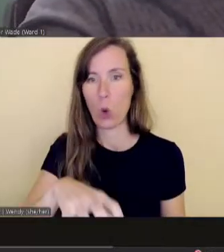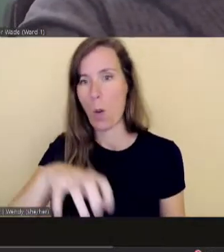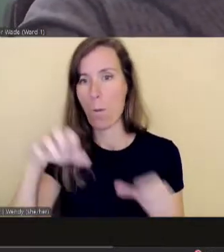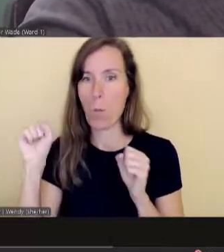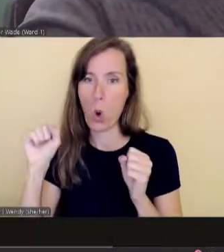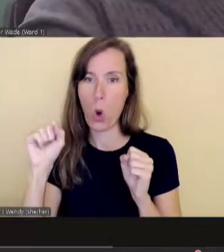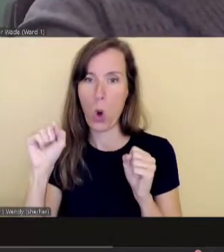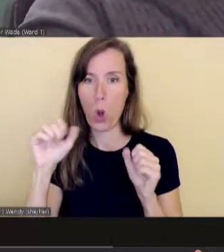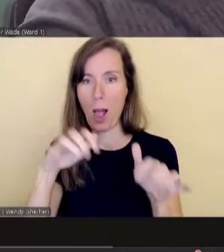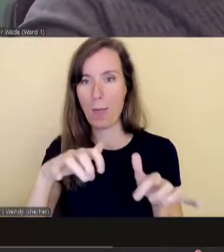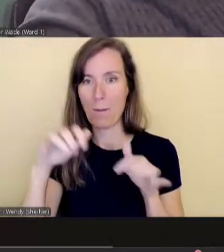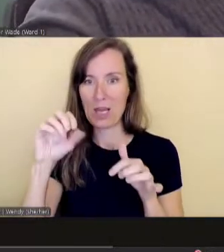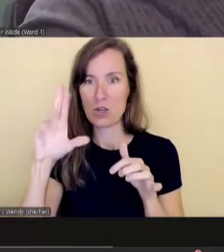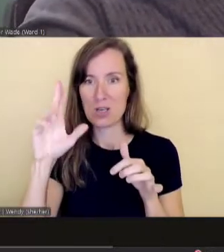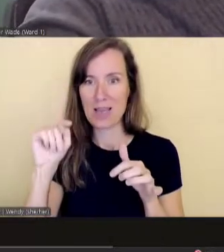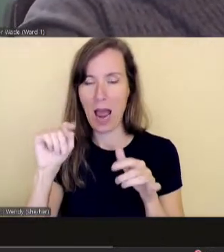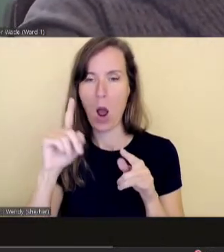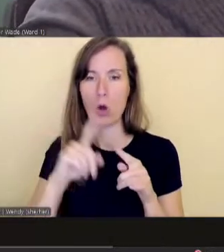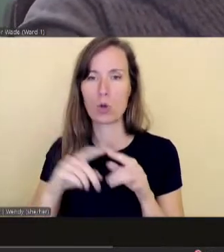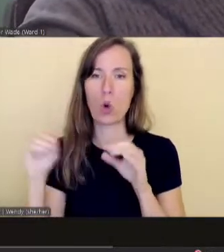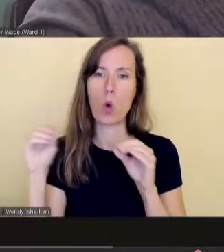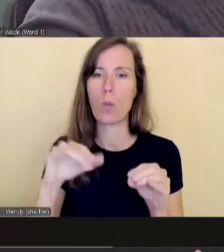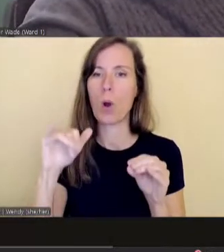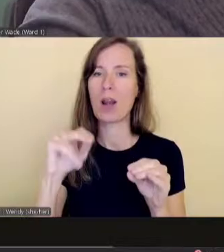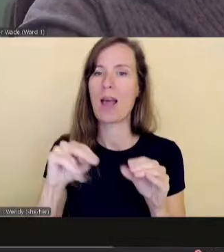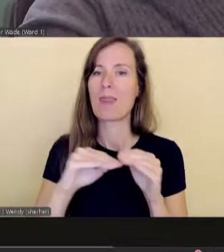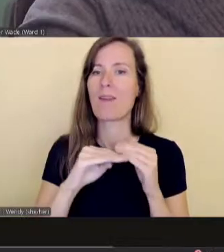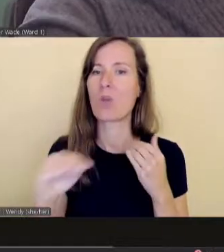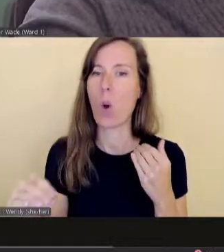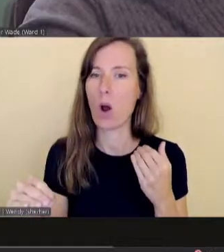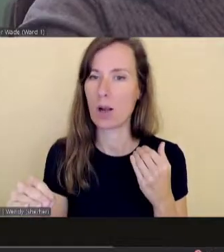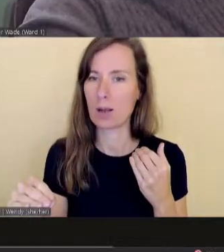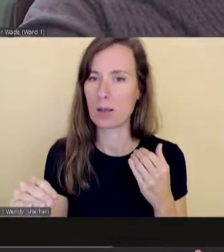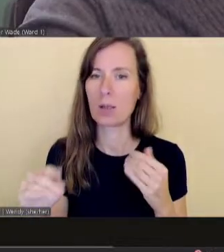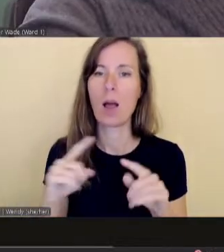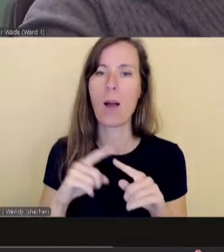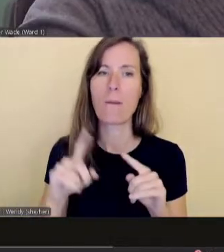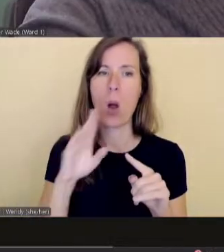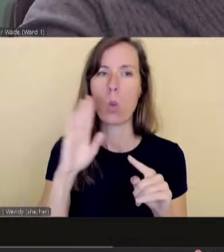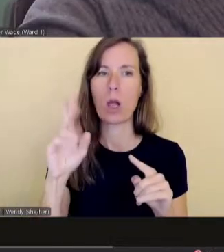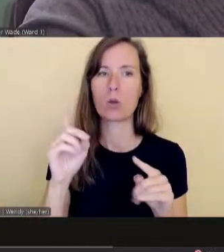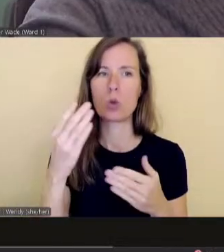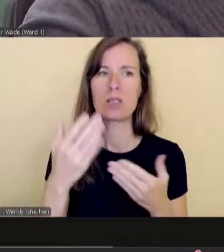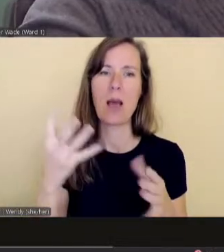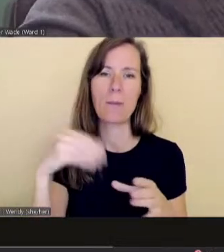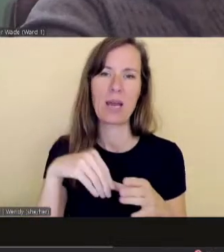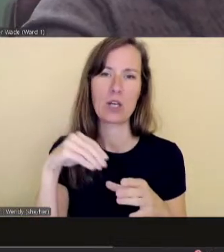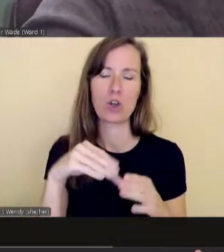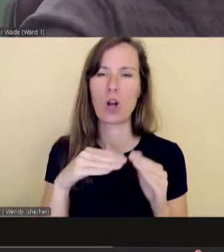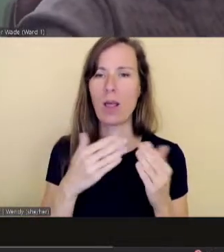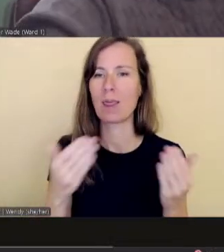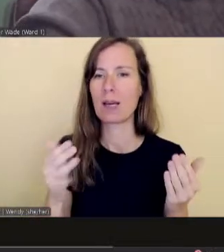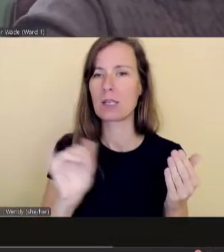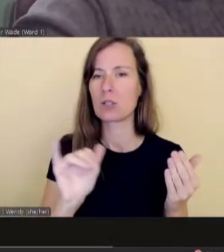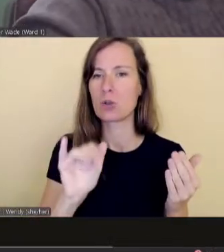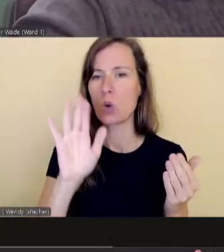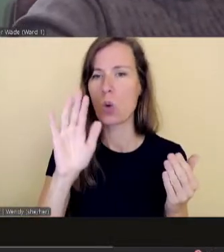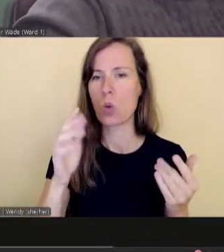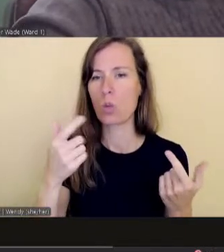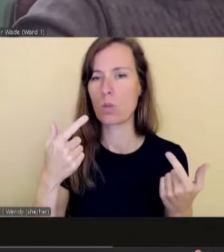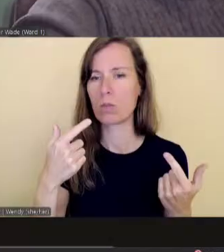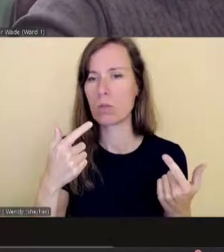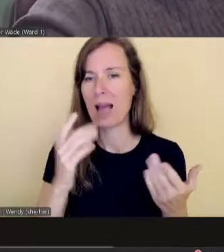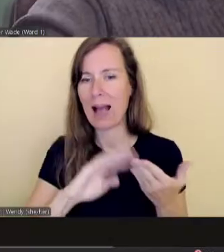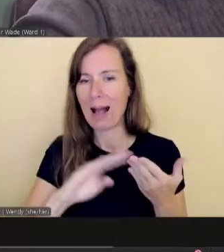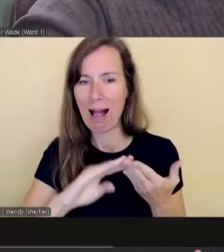to install the flooring, but we're going to do some internal things as well while we take advantage of it. We're going to do some cleaning of the bricks in here.